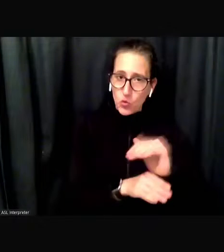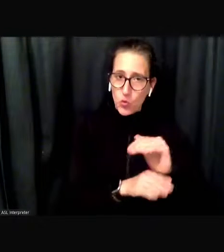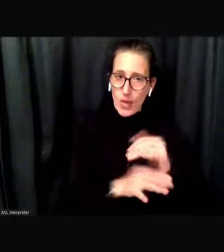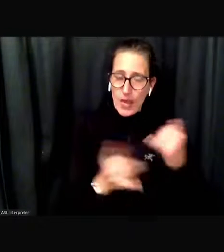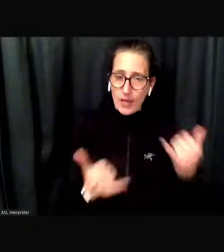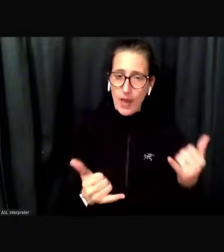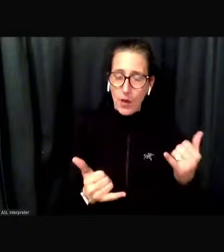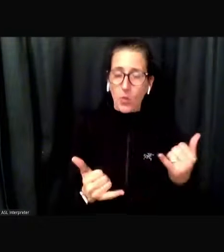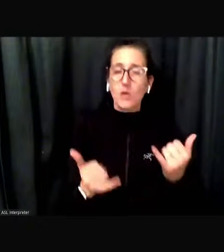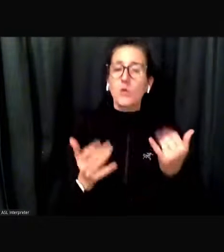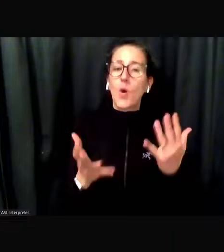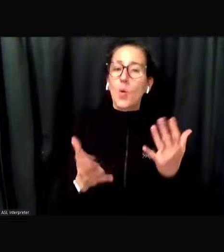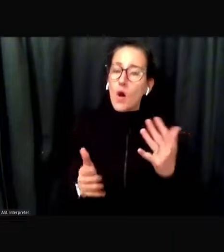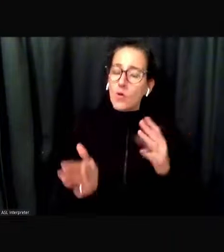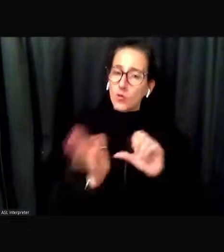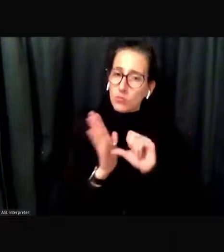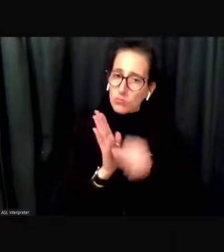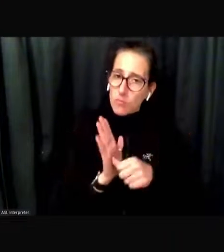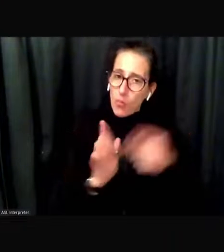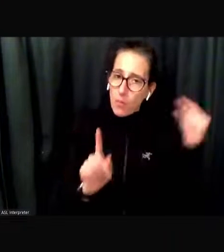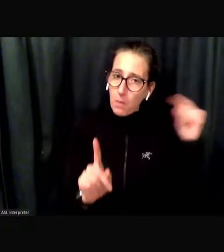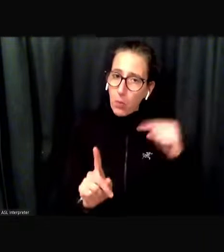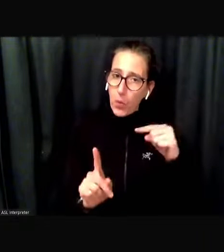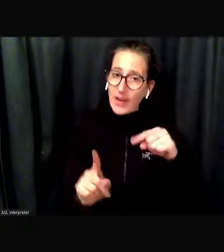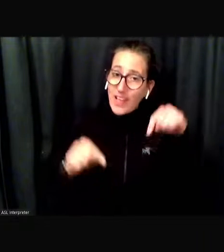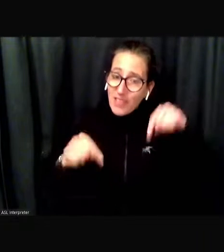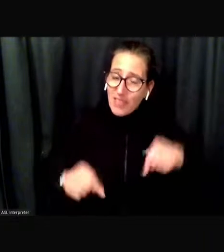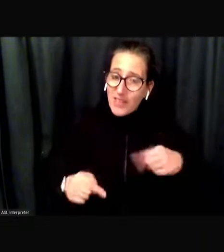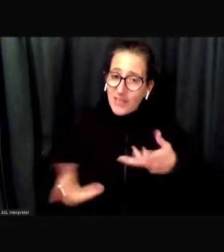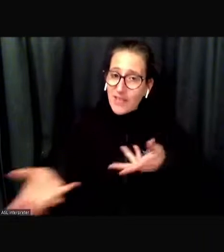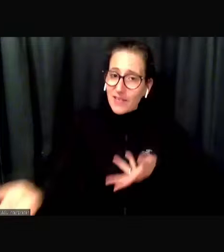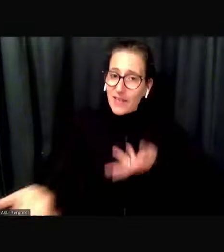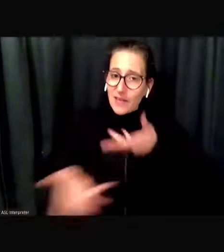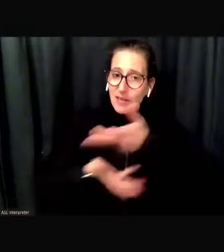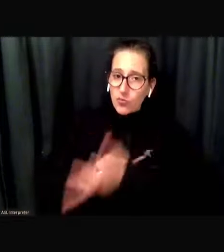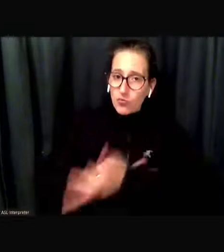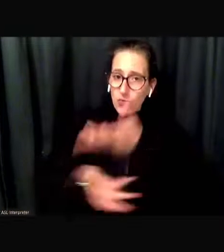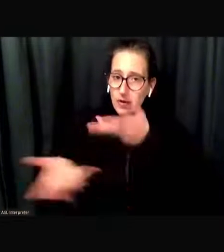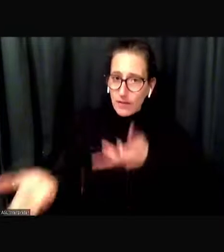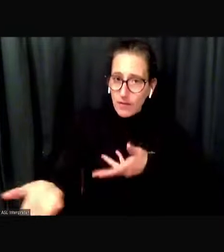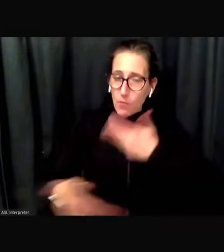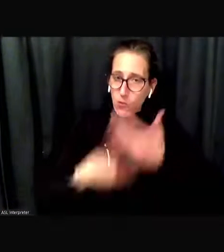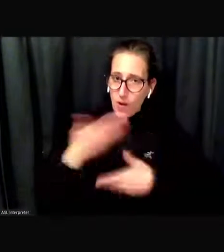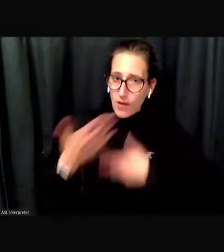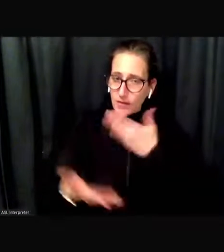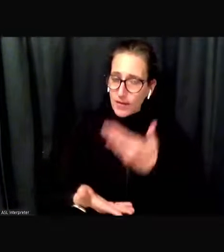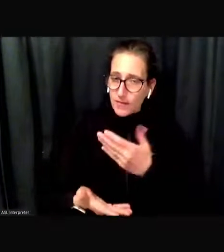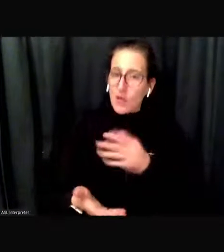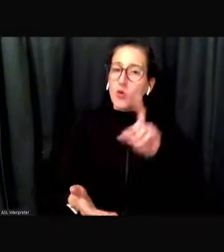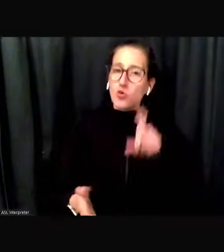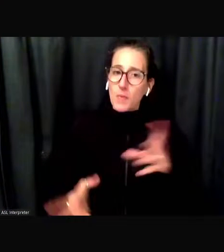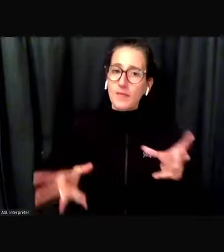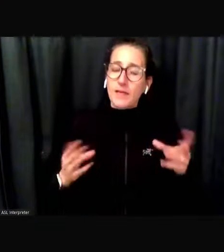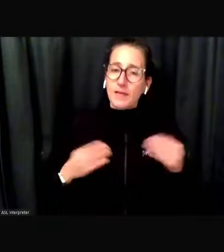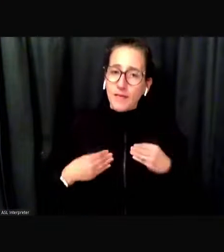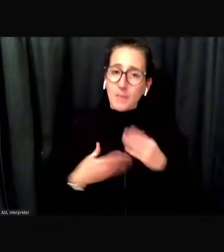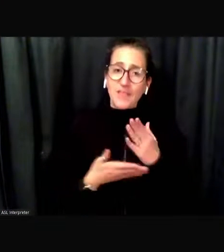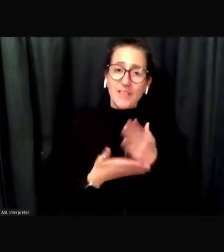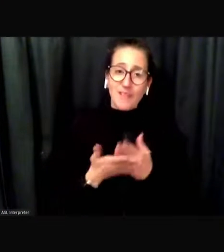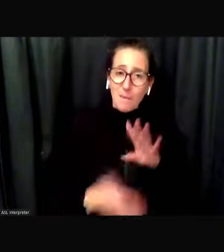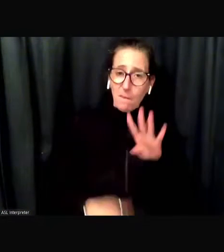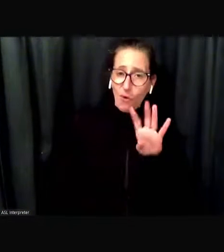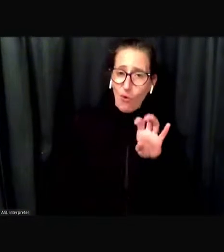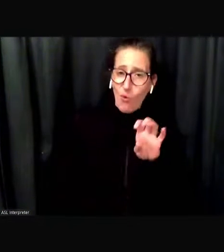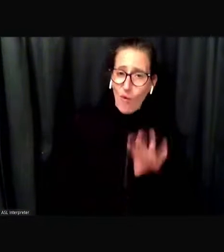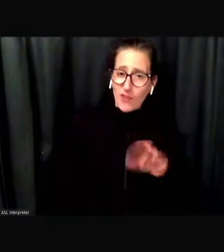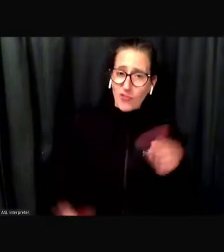iterative process. Tonight, one of my earlier slides said, accept non-closure. We're not going to resolve all the answers tonight, and